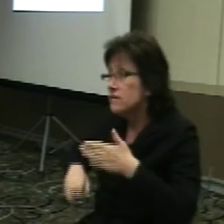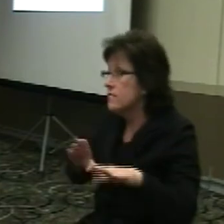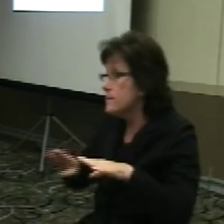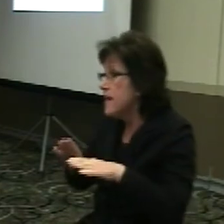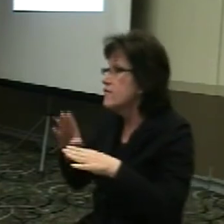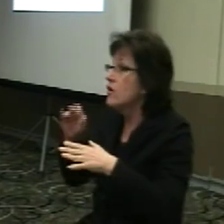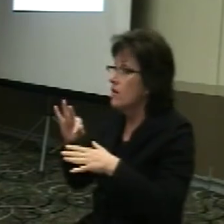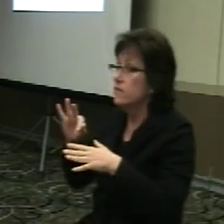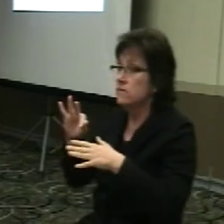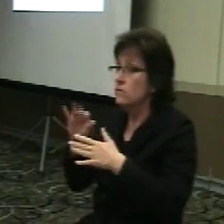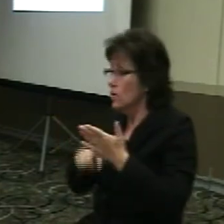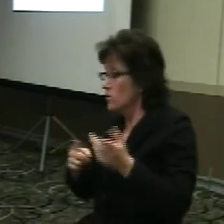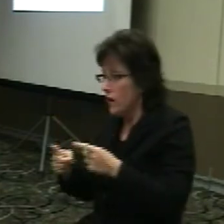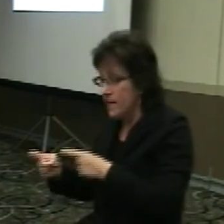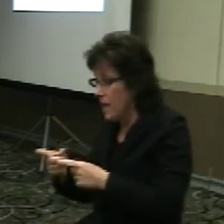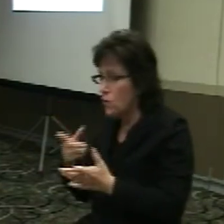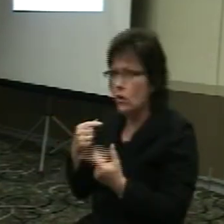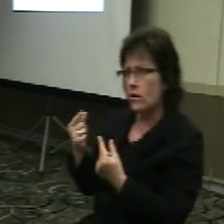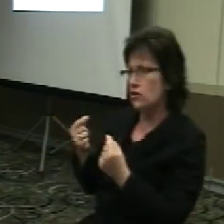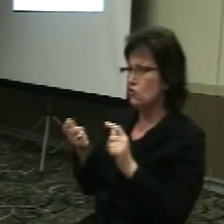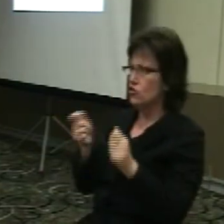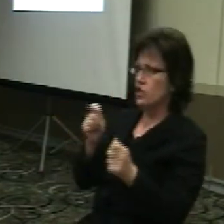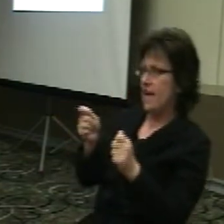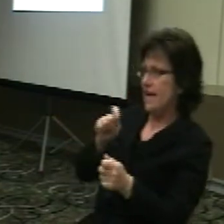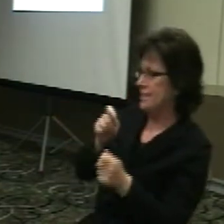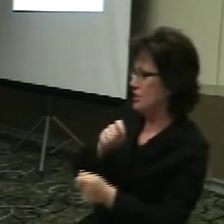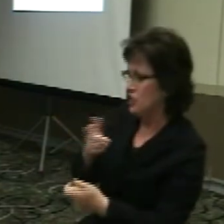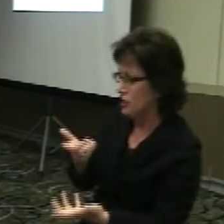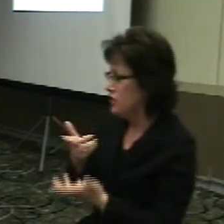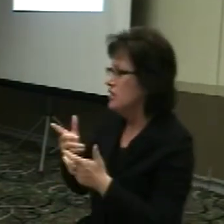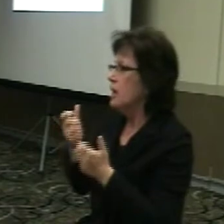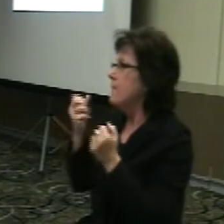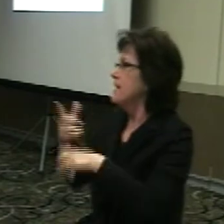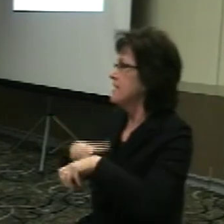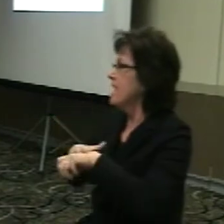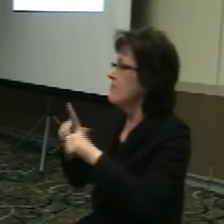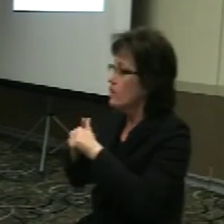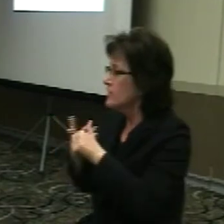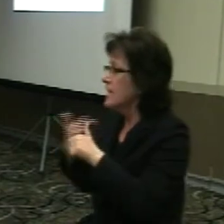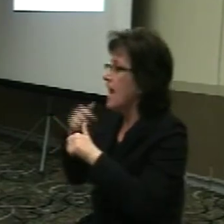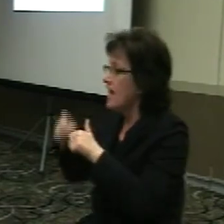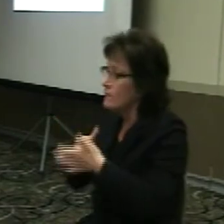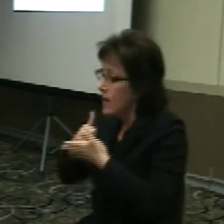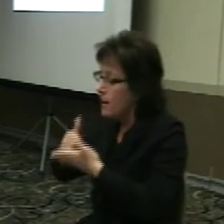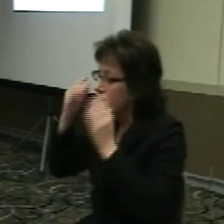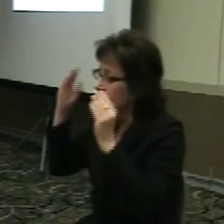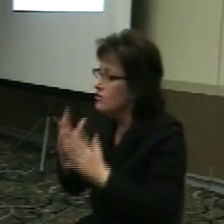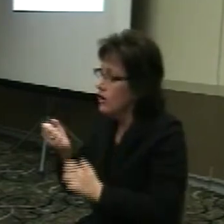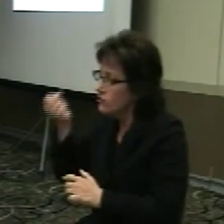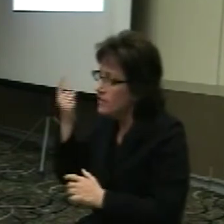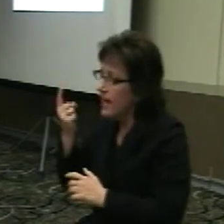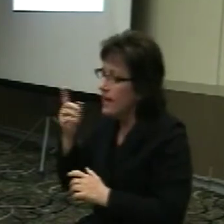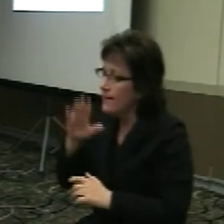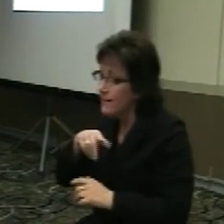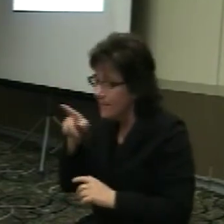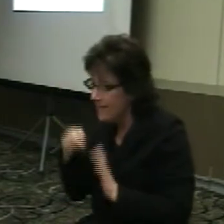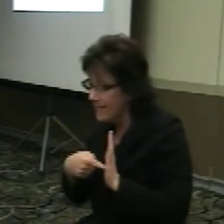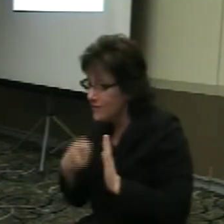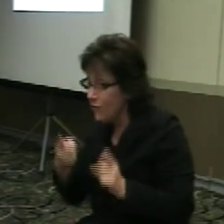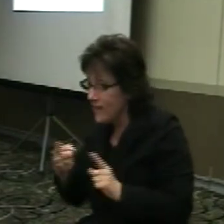going on? What am I going to have to do to shift this? And in many cases, the first thing I've got to do is I've got to help the teacher understand what is going on and that